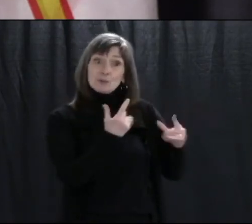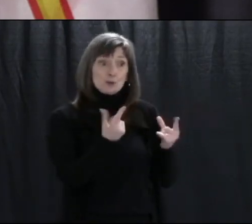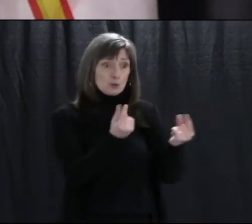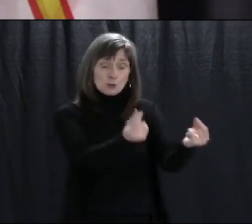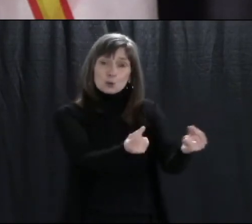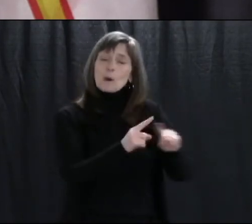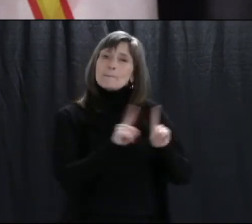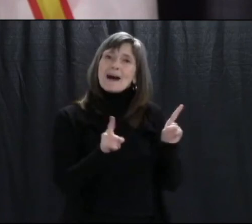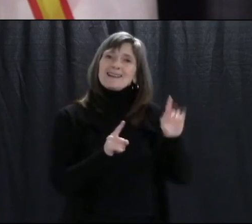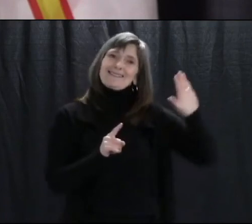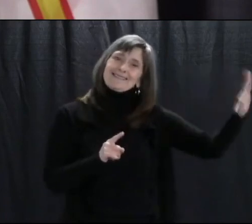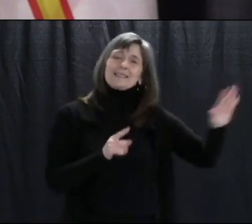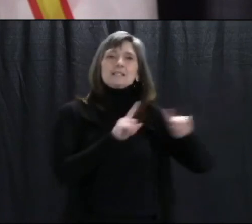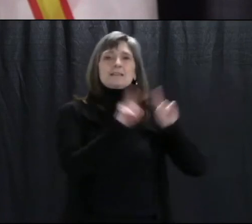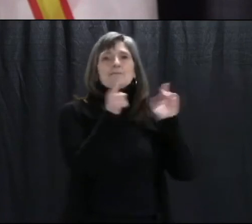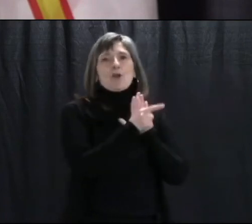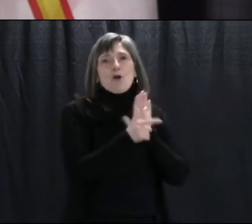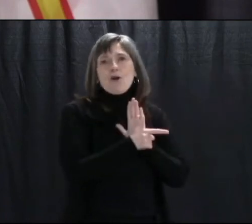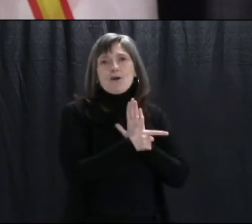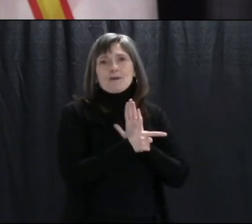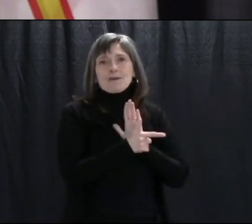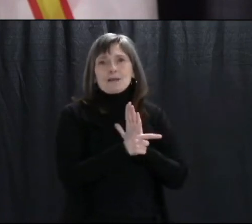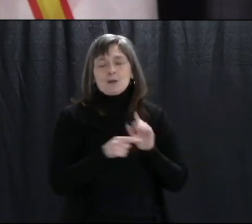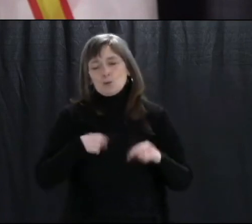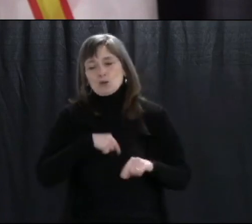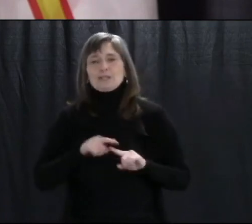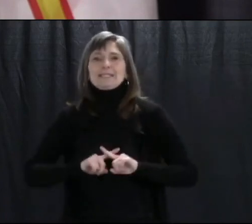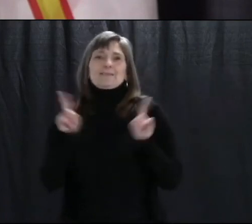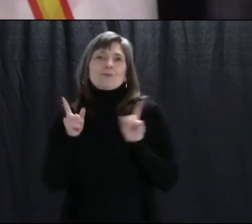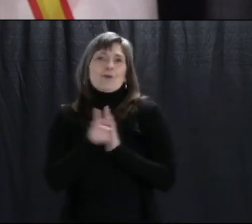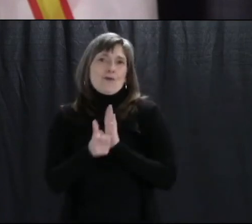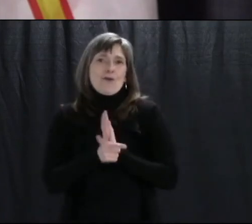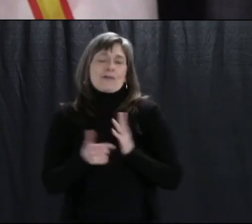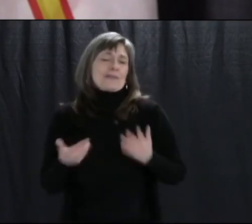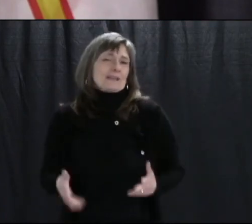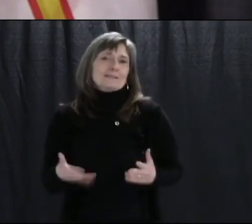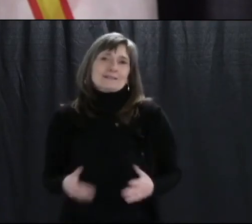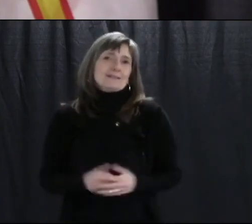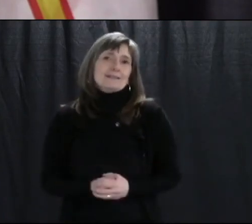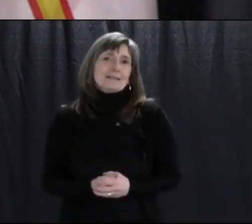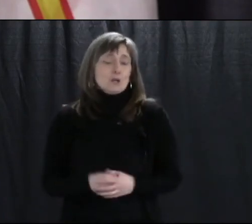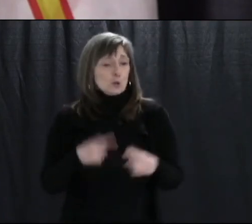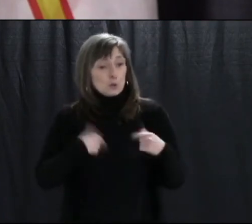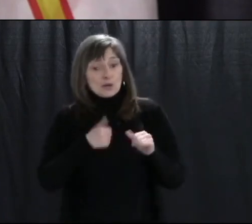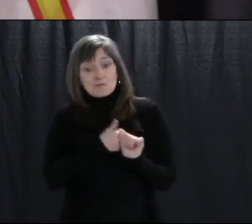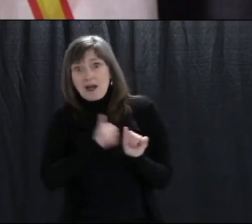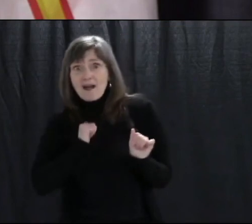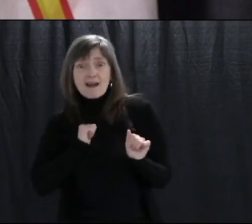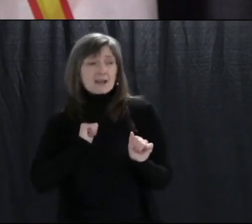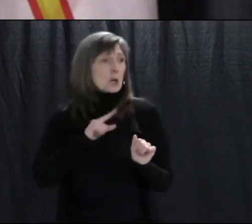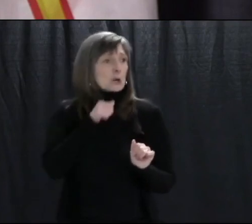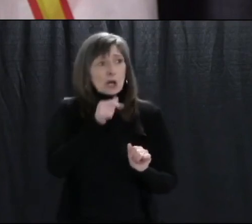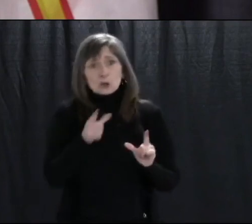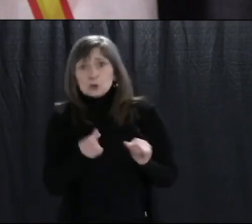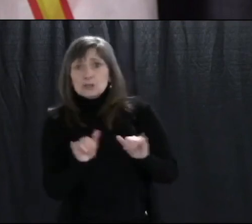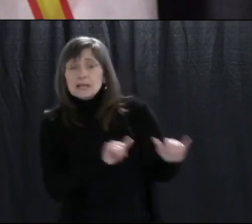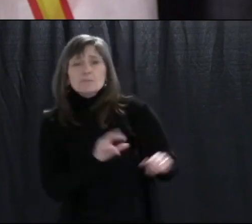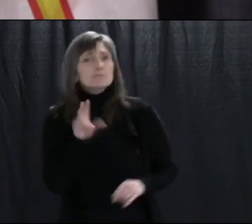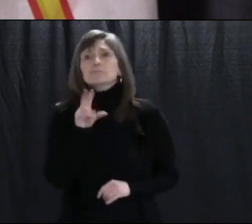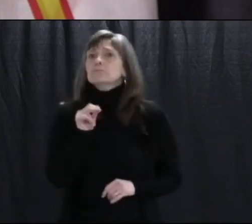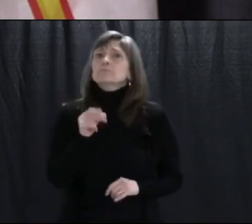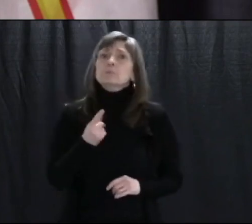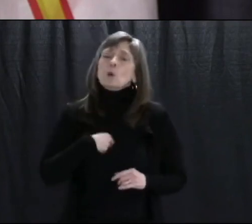legislation. So this is not holding us back. This is not putting us in a situation where we are able to do